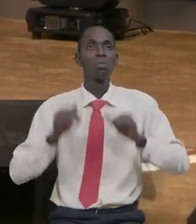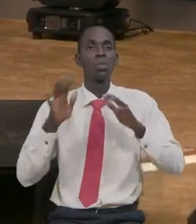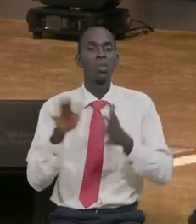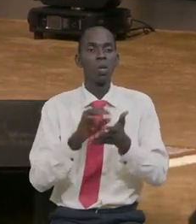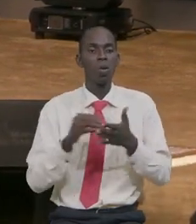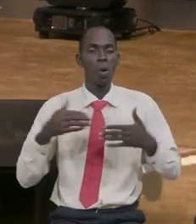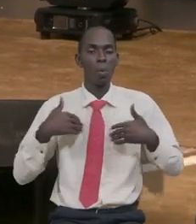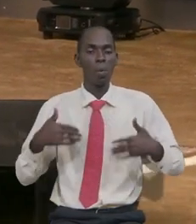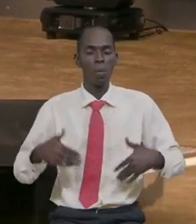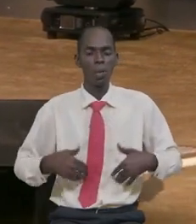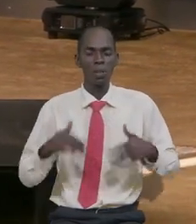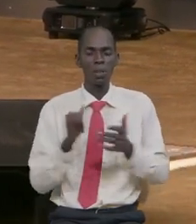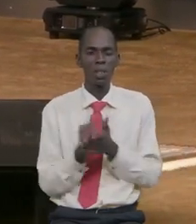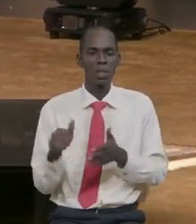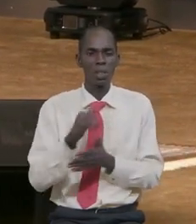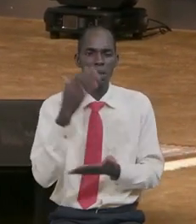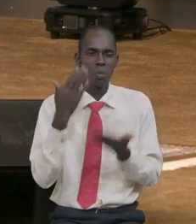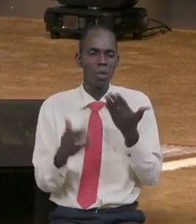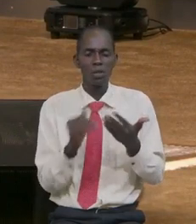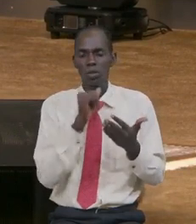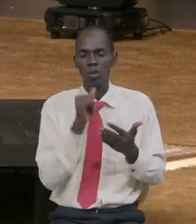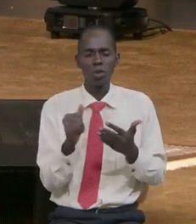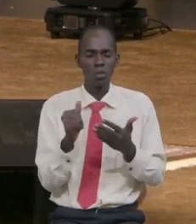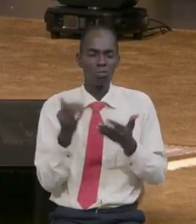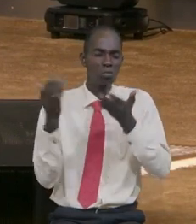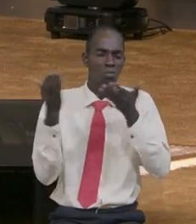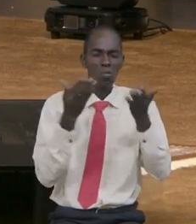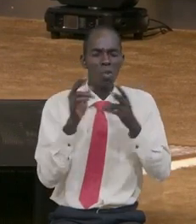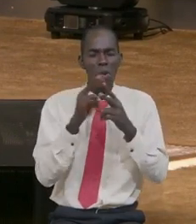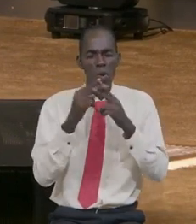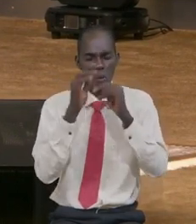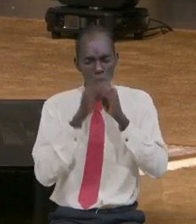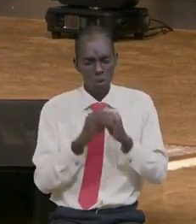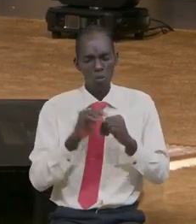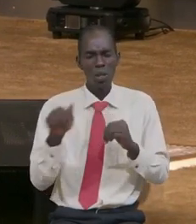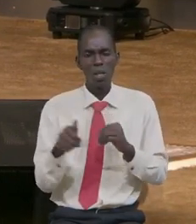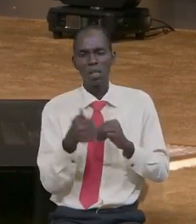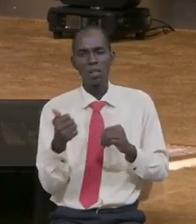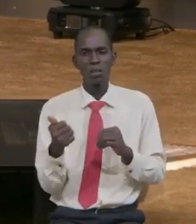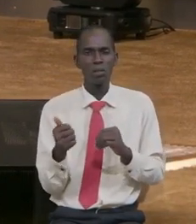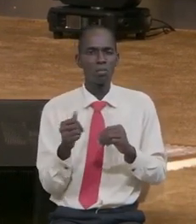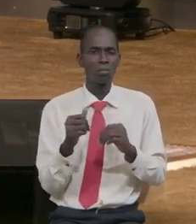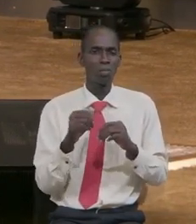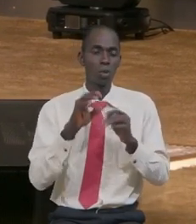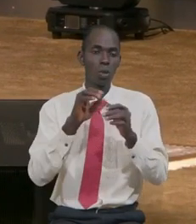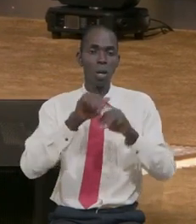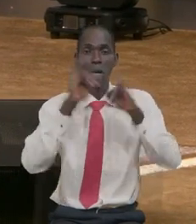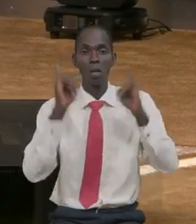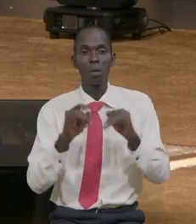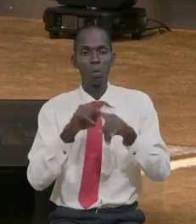might not serve nor worship any god except their own God. In